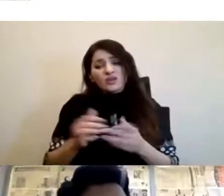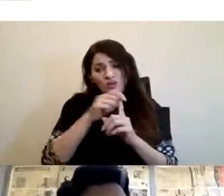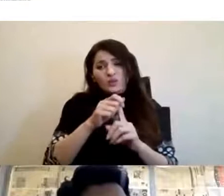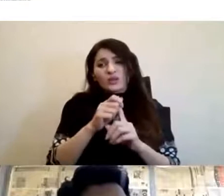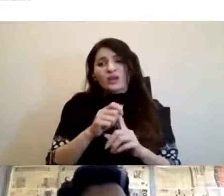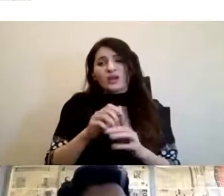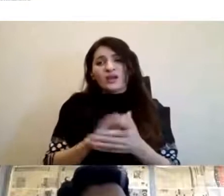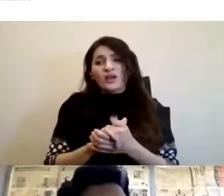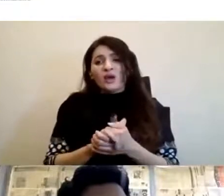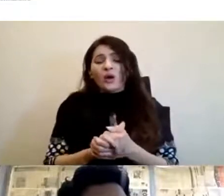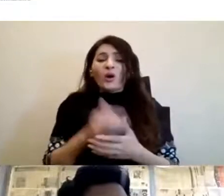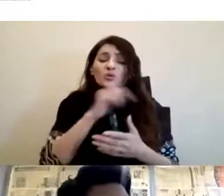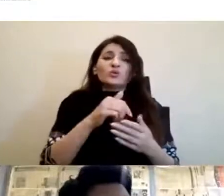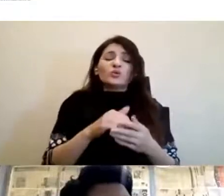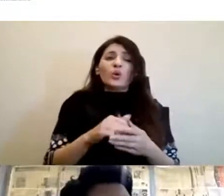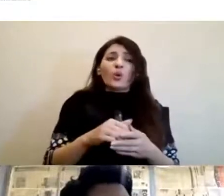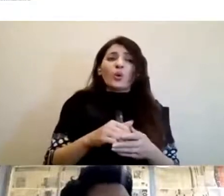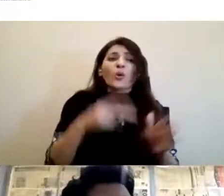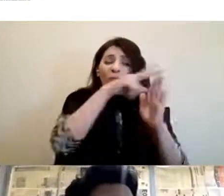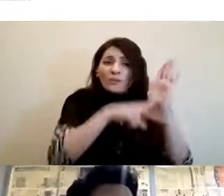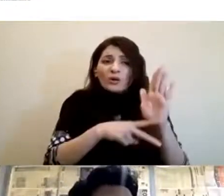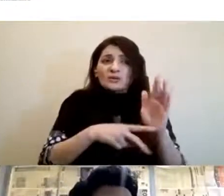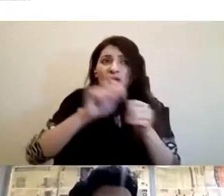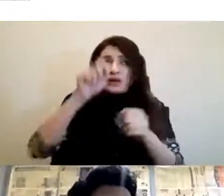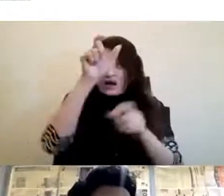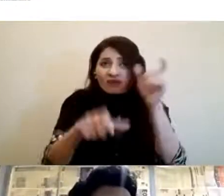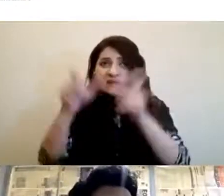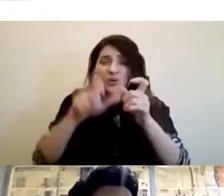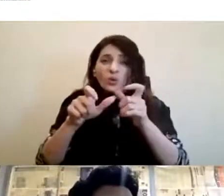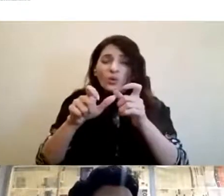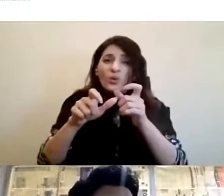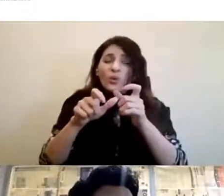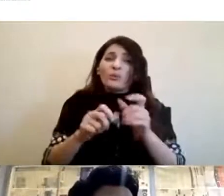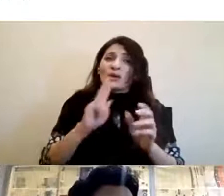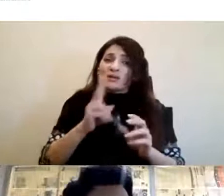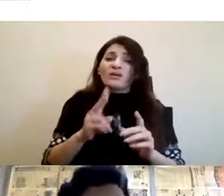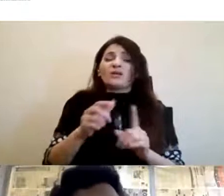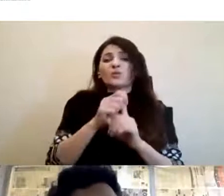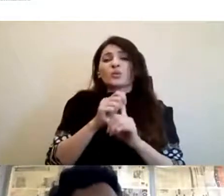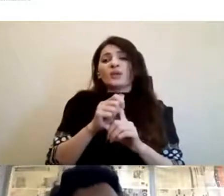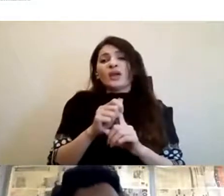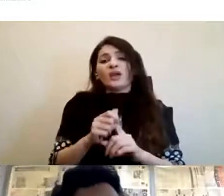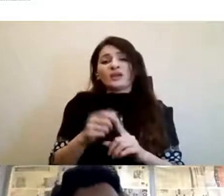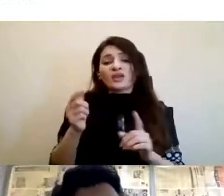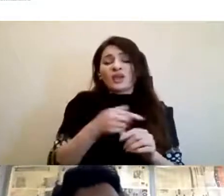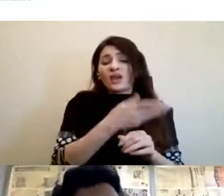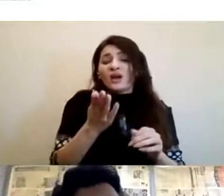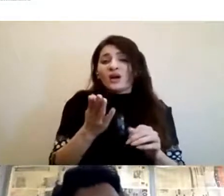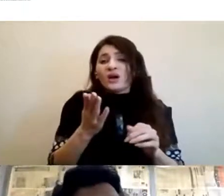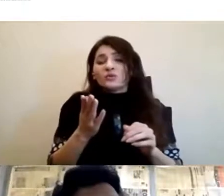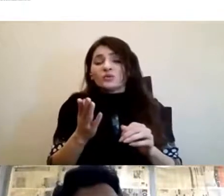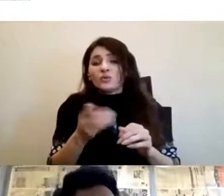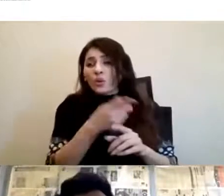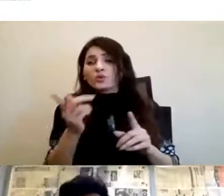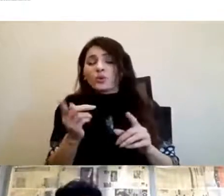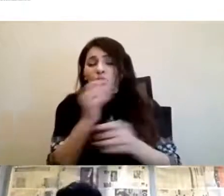policymaker as there is not many example already ready in our system. People are now seeing that people with